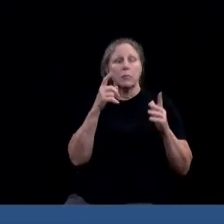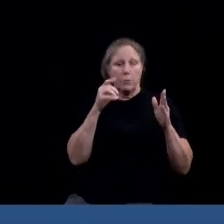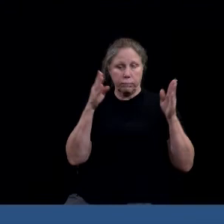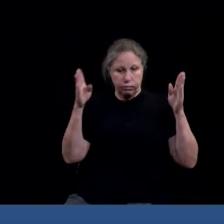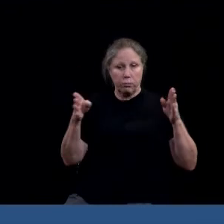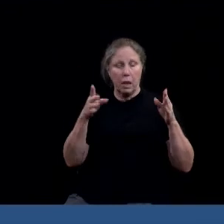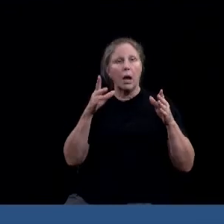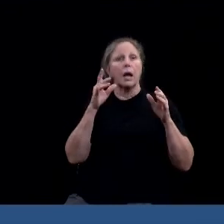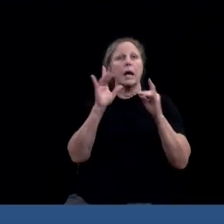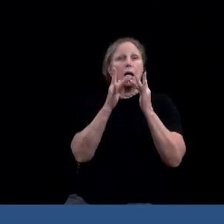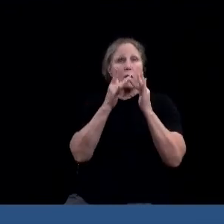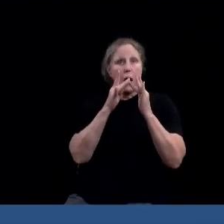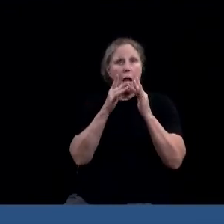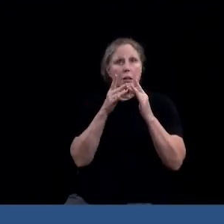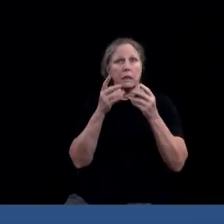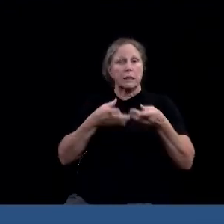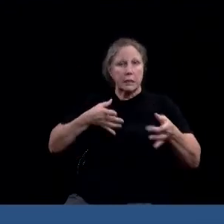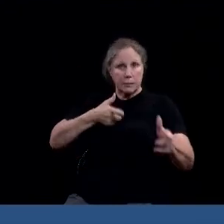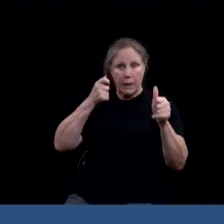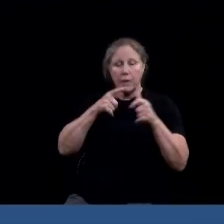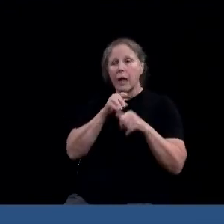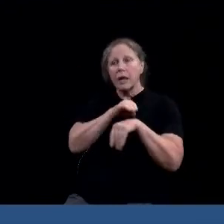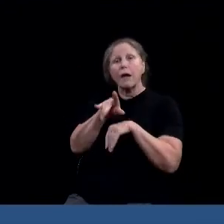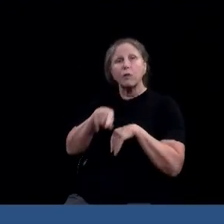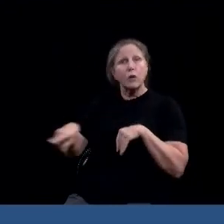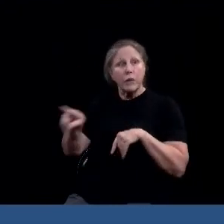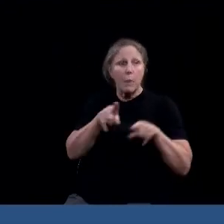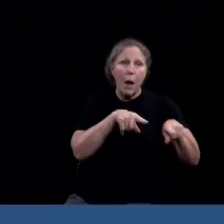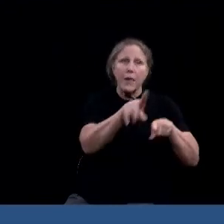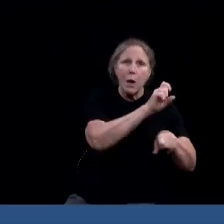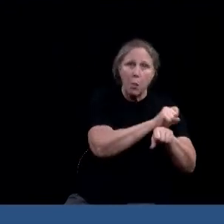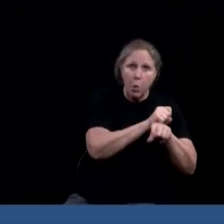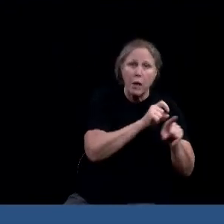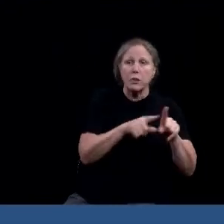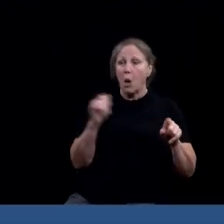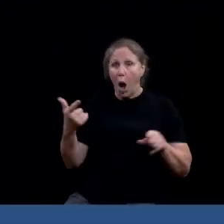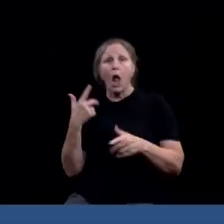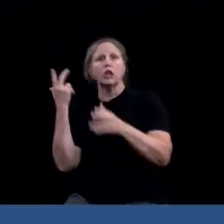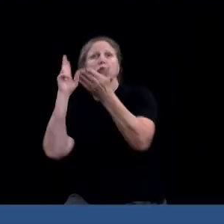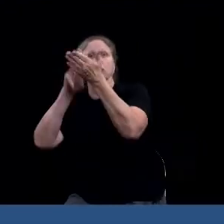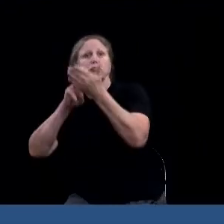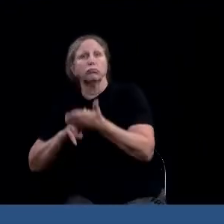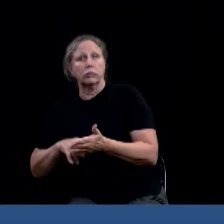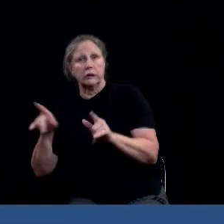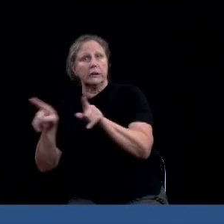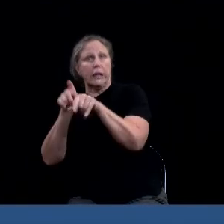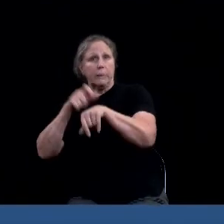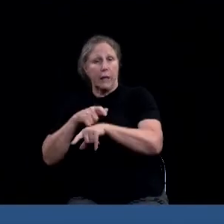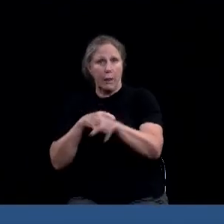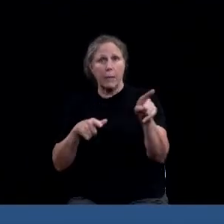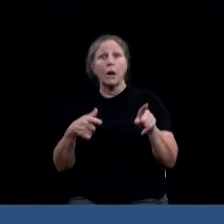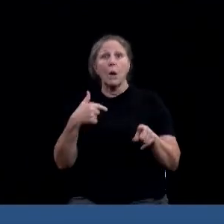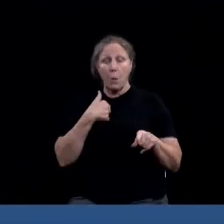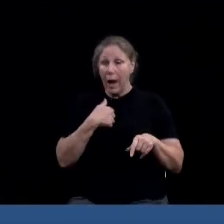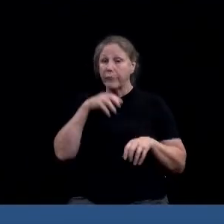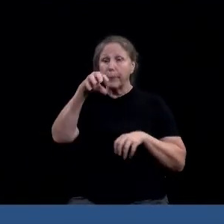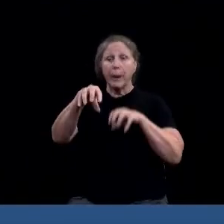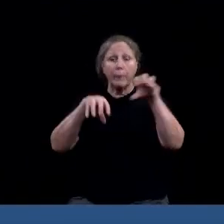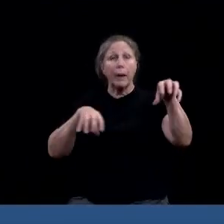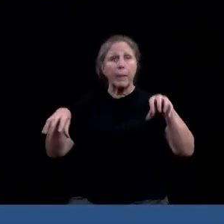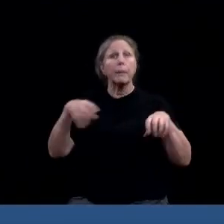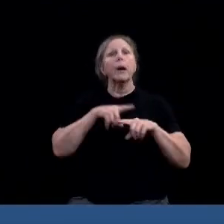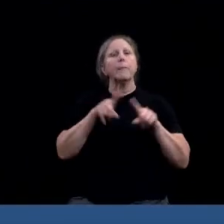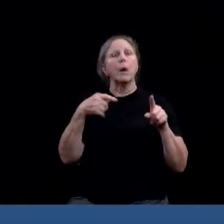same time. So everybody can get on at the same time. We have hotspots and all that, but we want people to be able to do things from their home